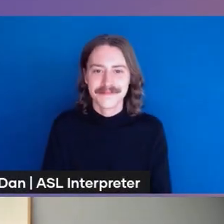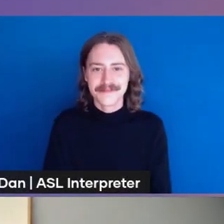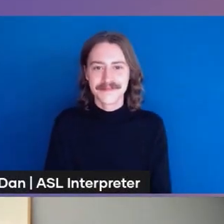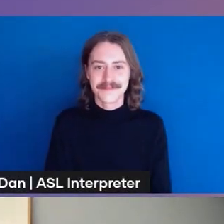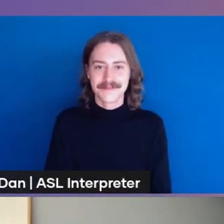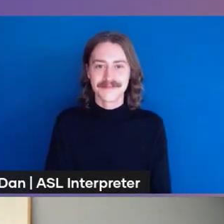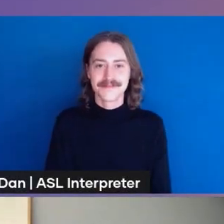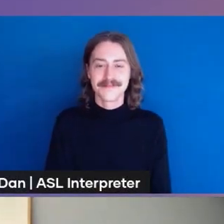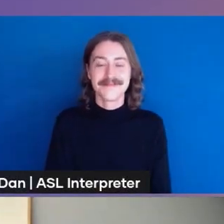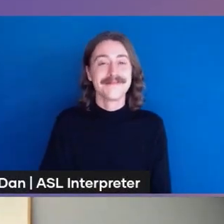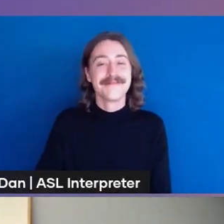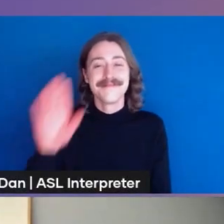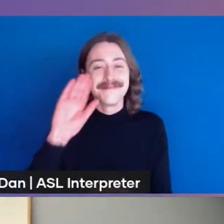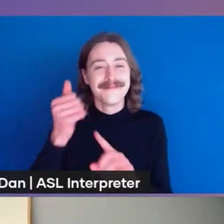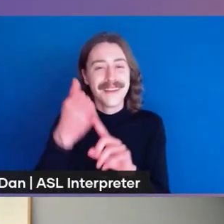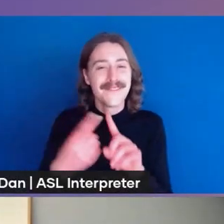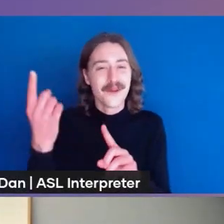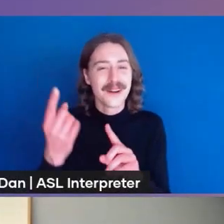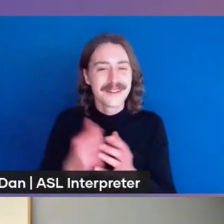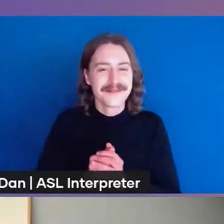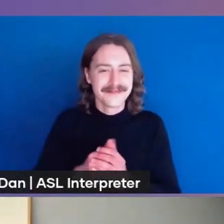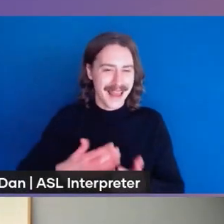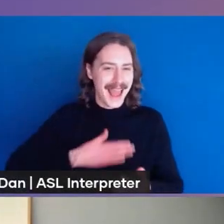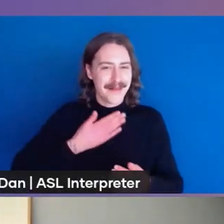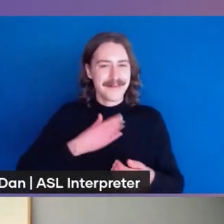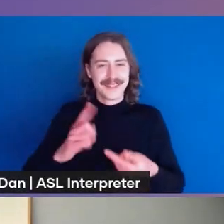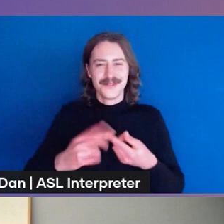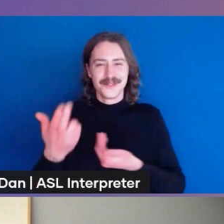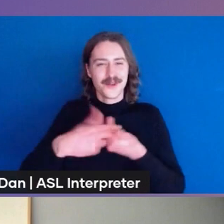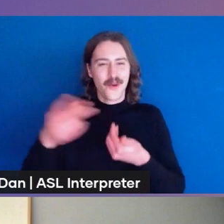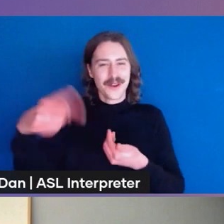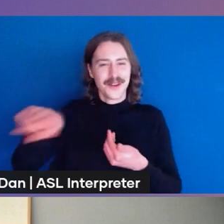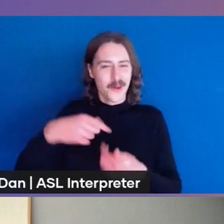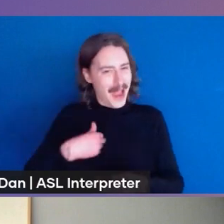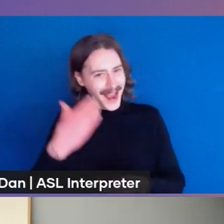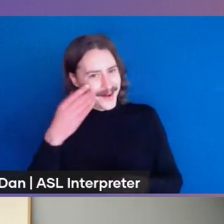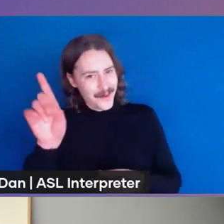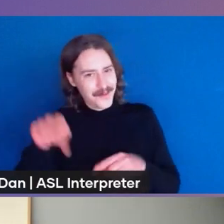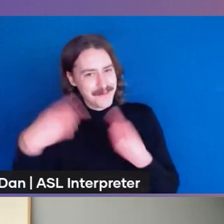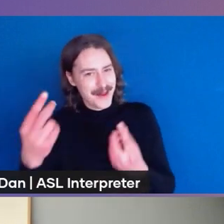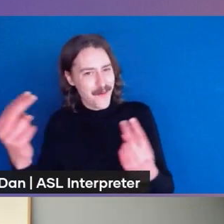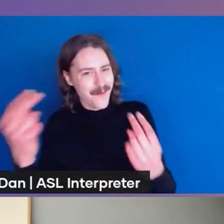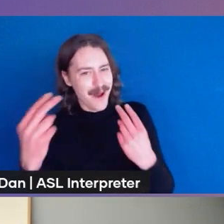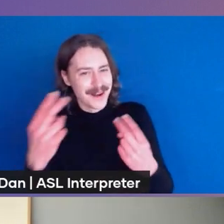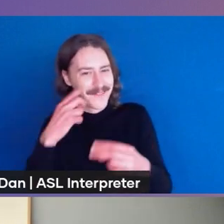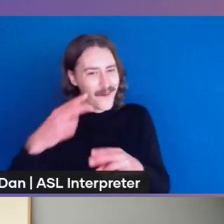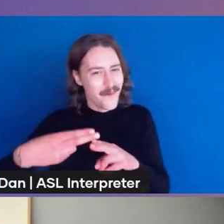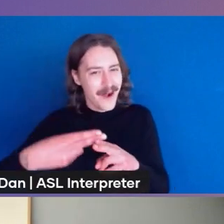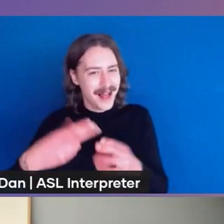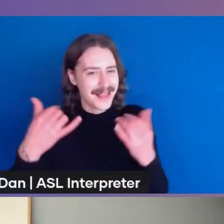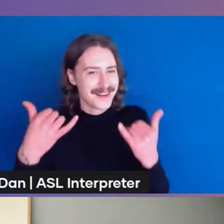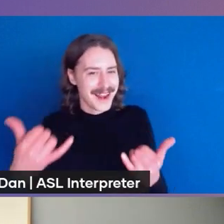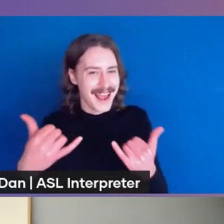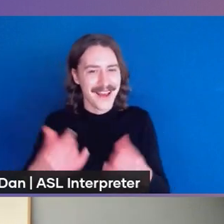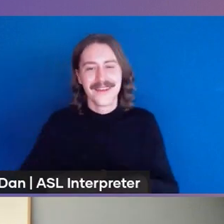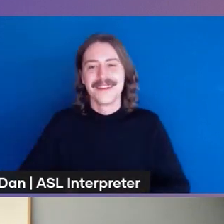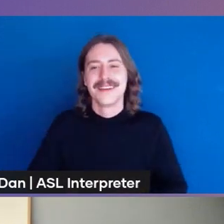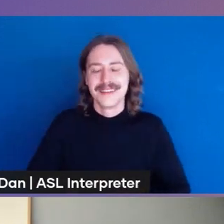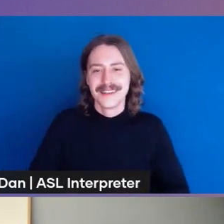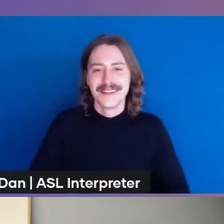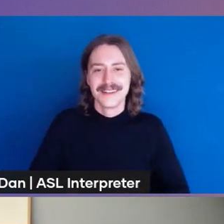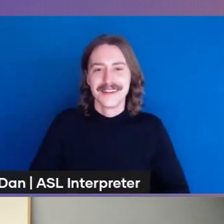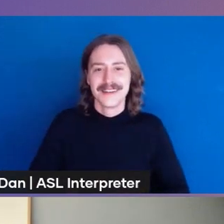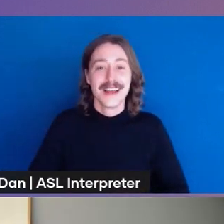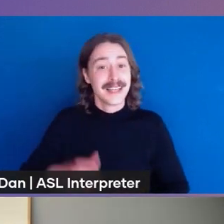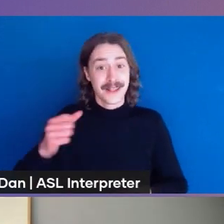Hello, everyone. Happy to be here. I know you've been on for quite a while at this point, so hopefully this presentation will switch things up